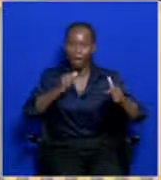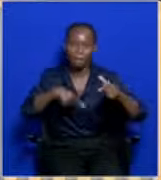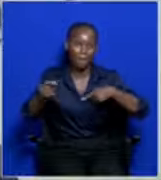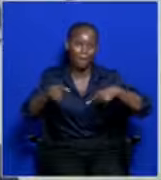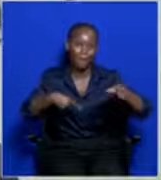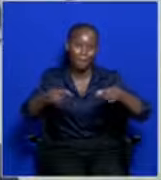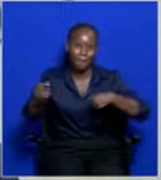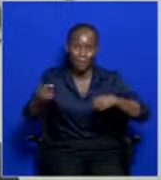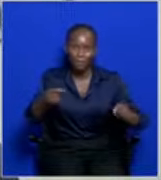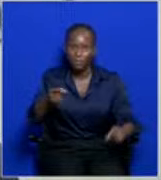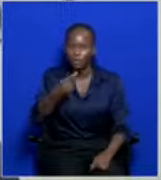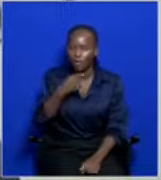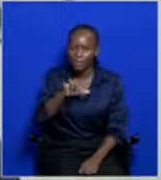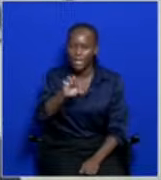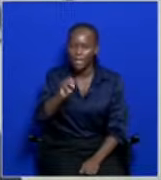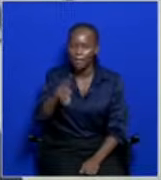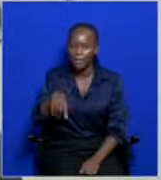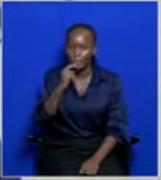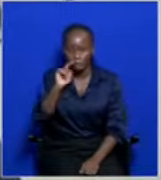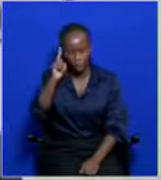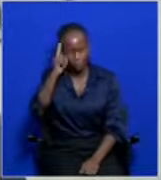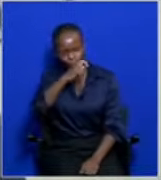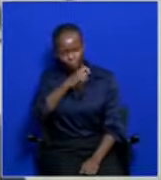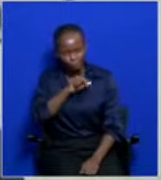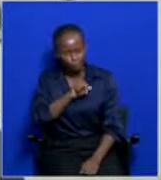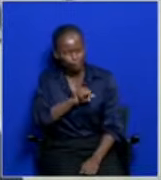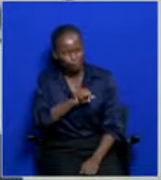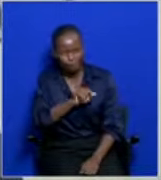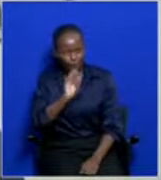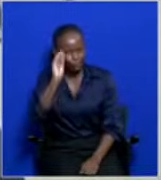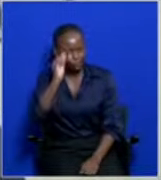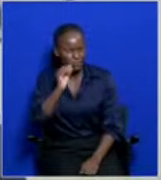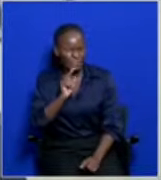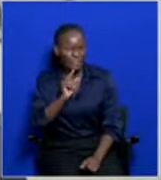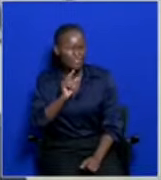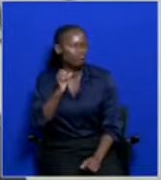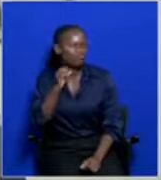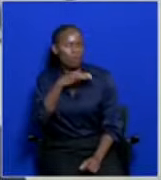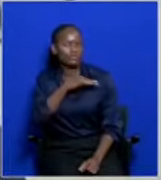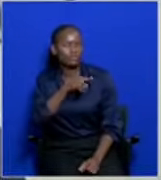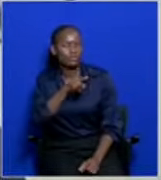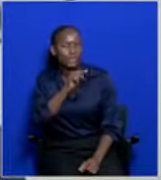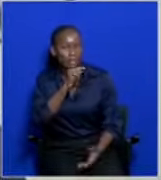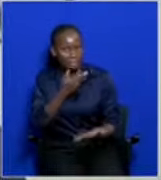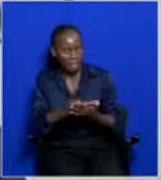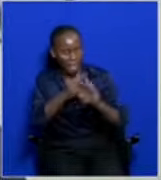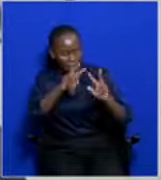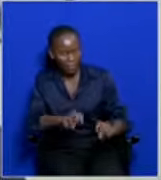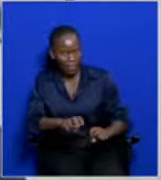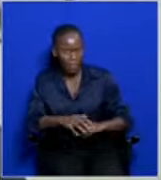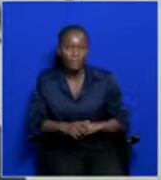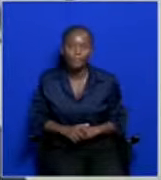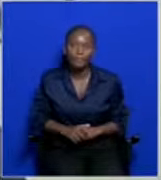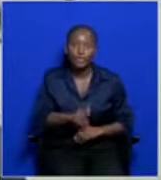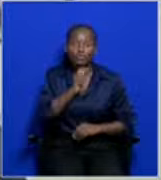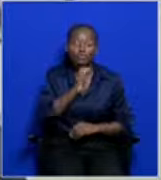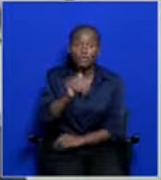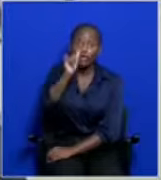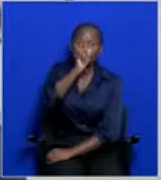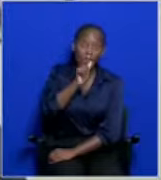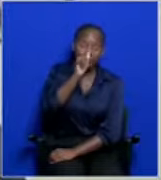on. And it is not a criminal offense for them dumping the truck